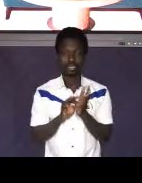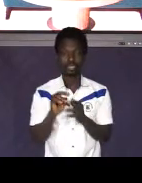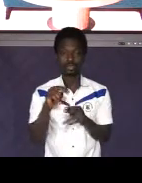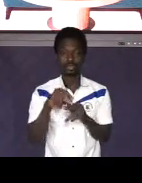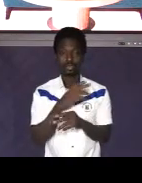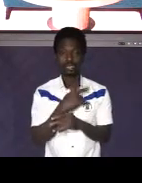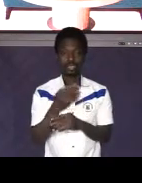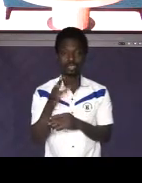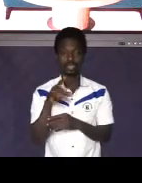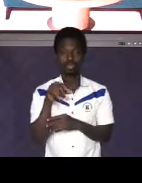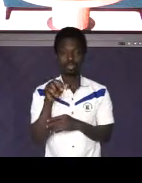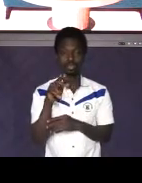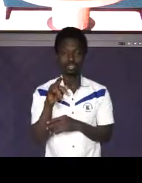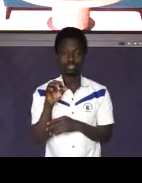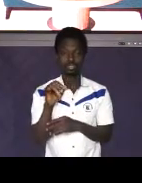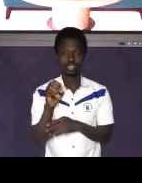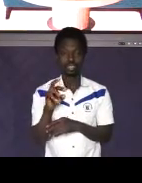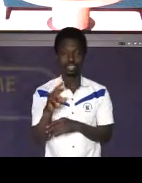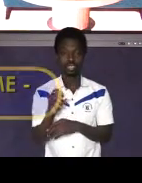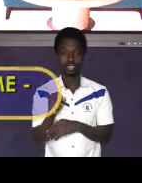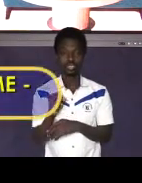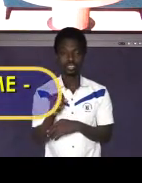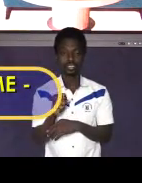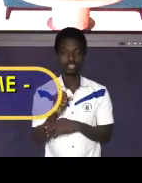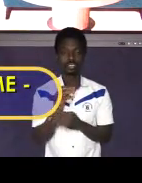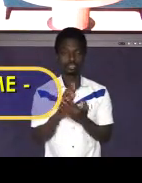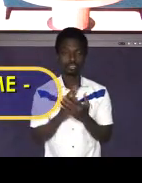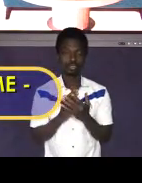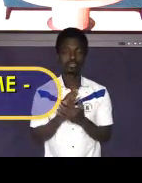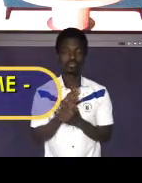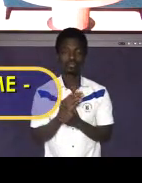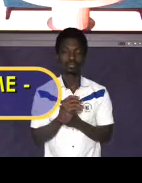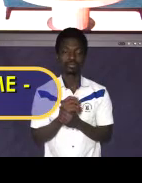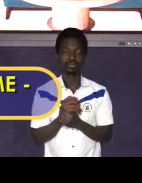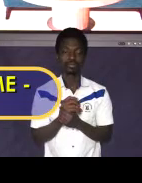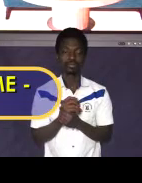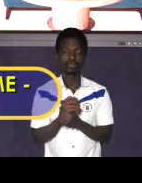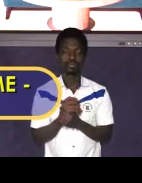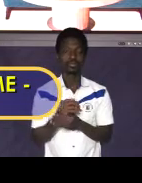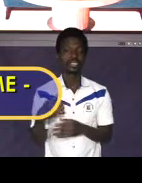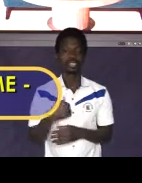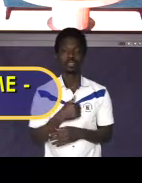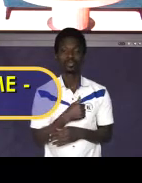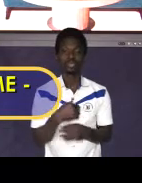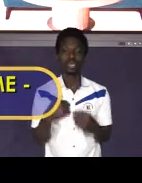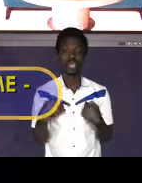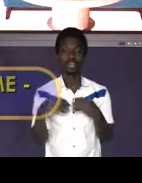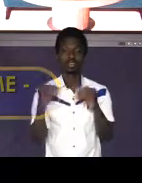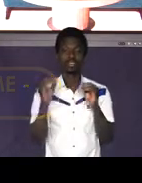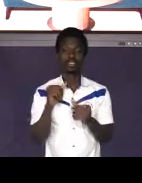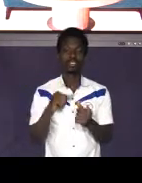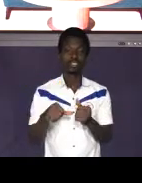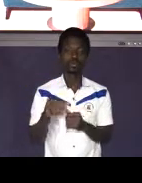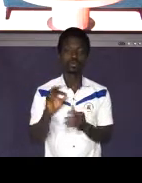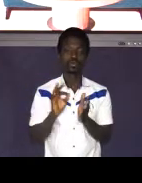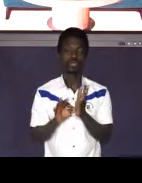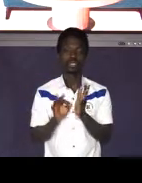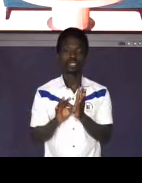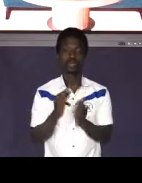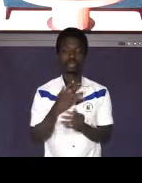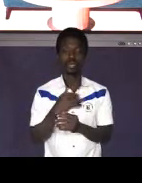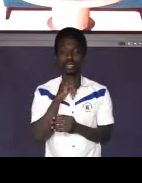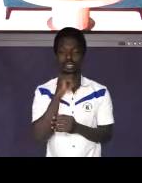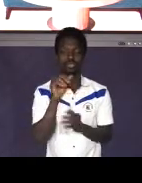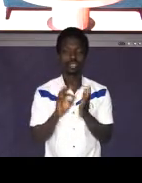their quantifiers. Some uncountable nouns and their quantifiers. We've talked about countable